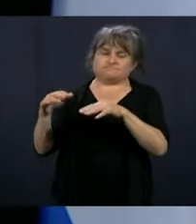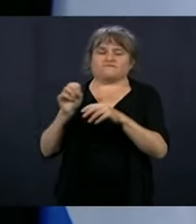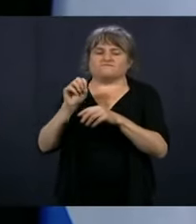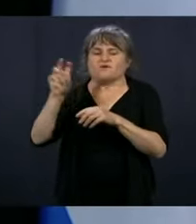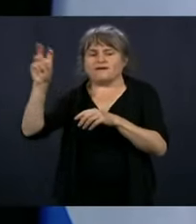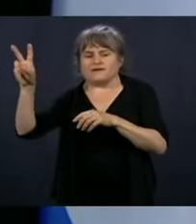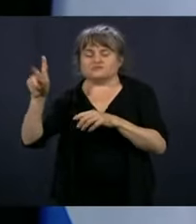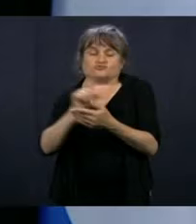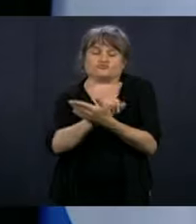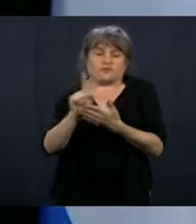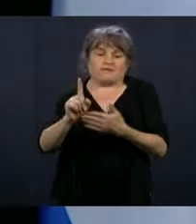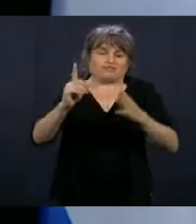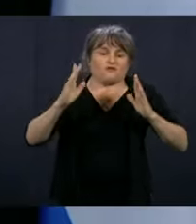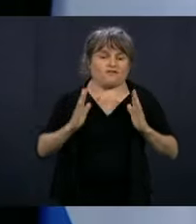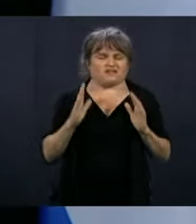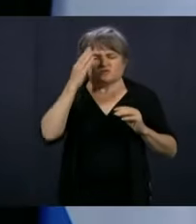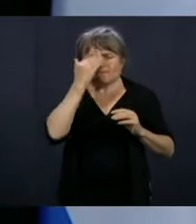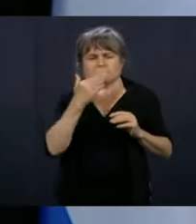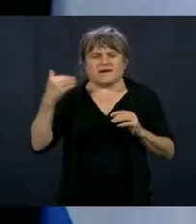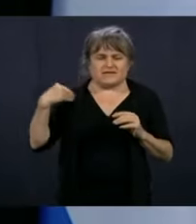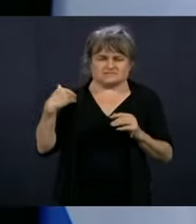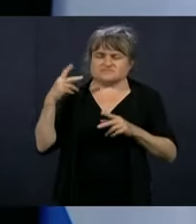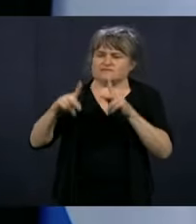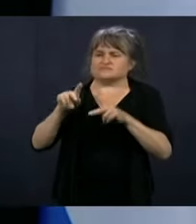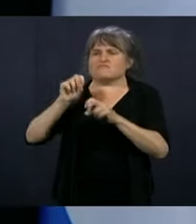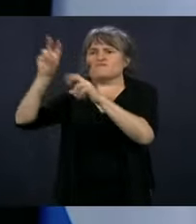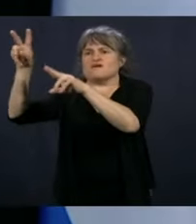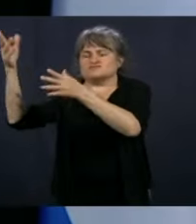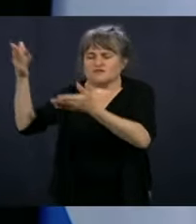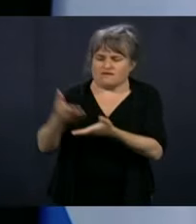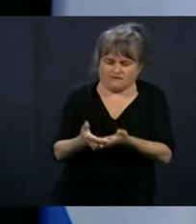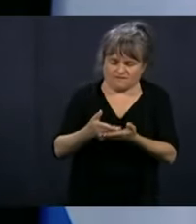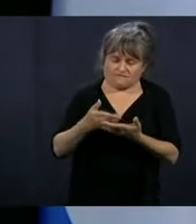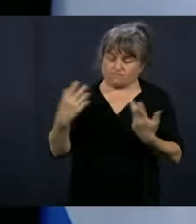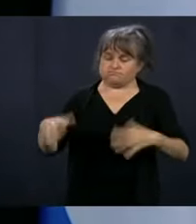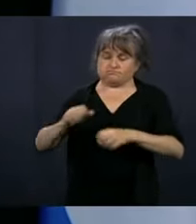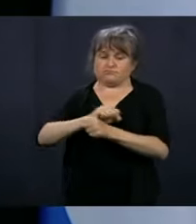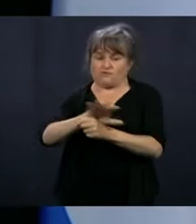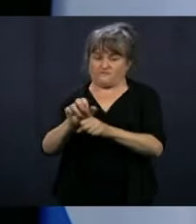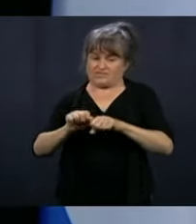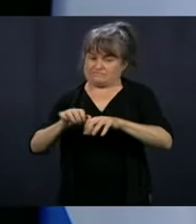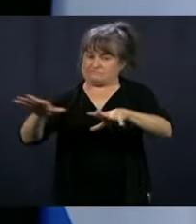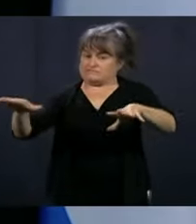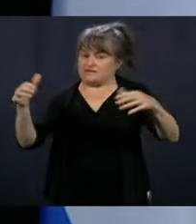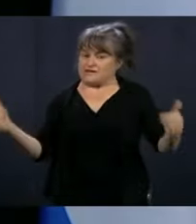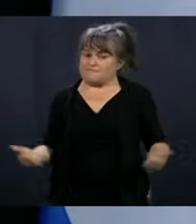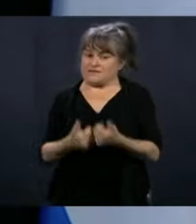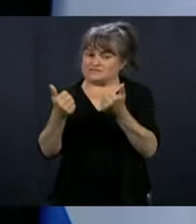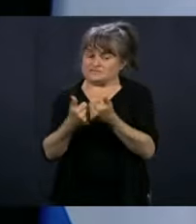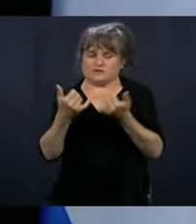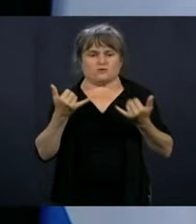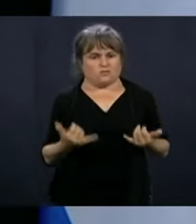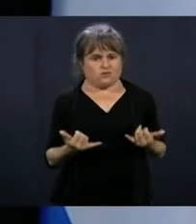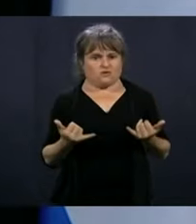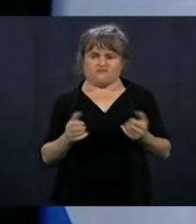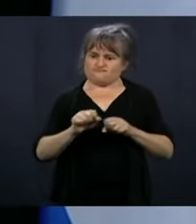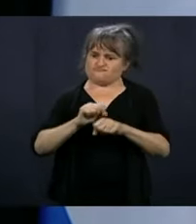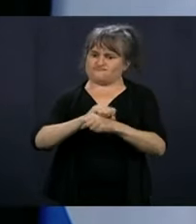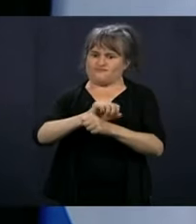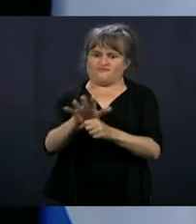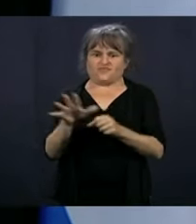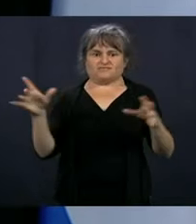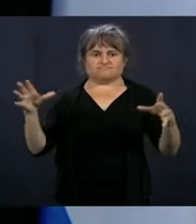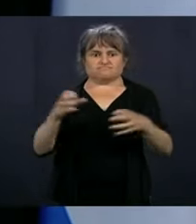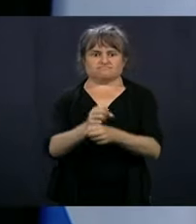the March break or the spring break. All of these are effects that bombarded Quebec with the virus. And the virus is still there, and I want to tell you that is why we're